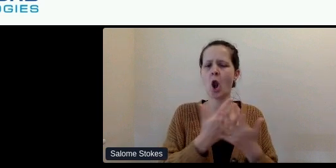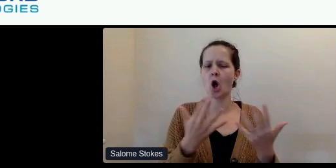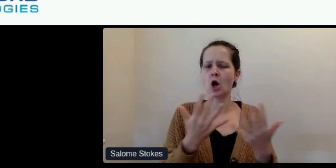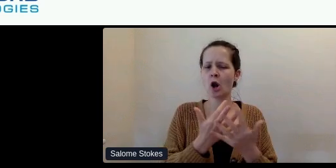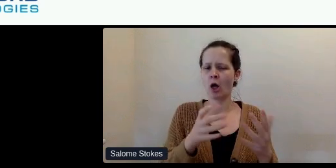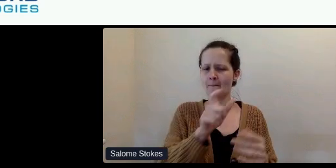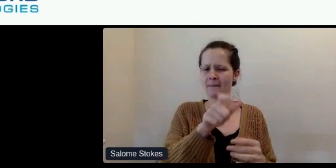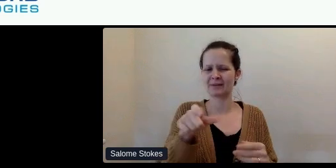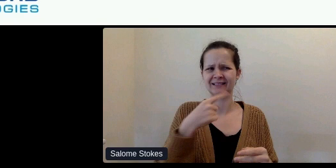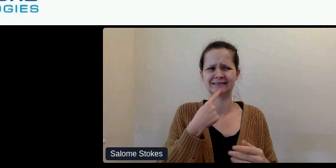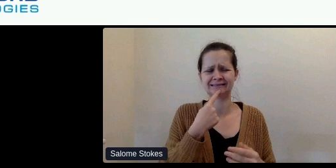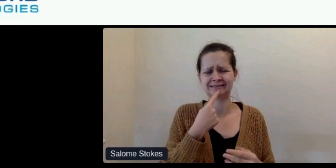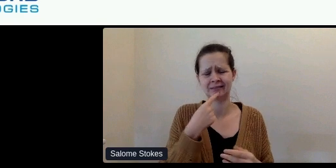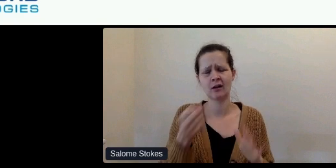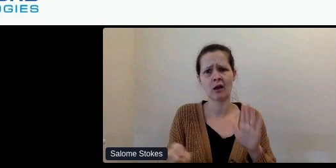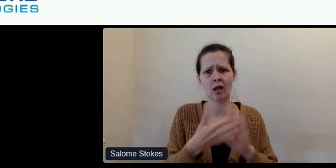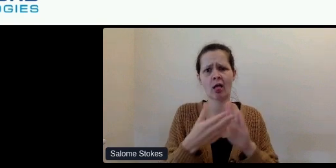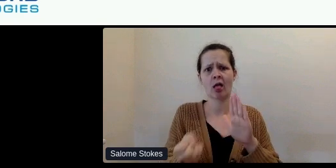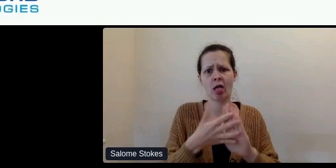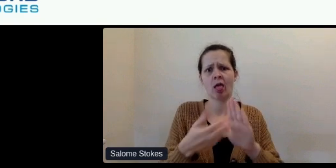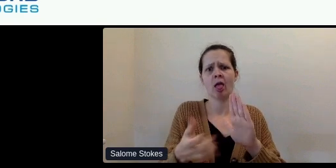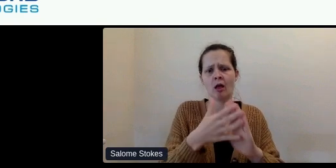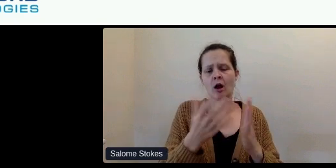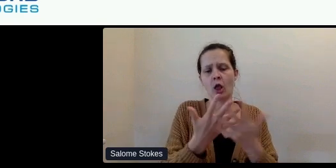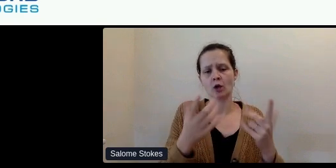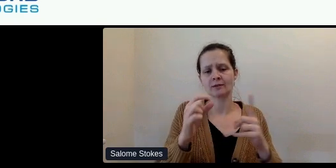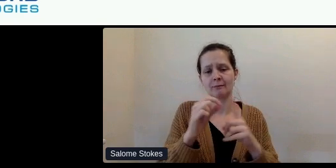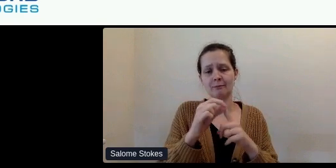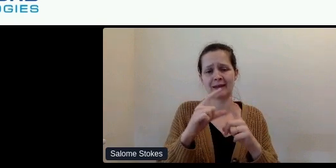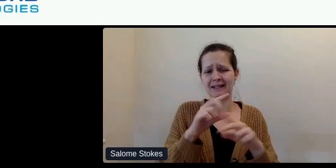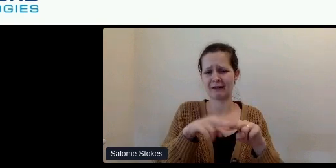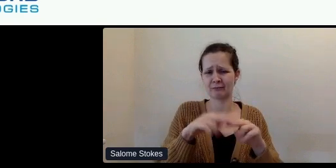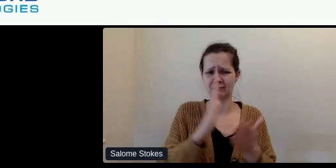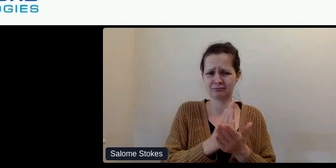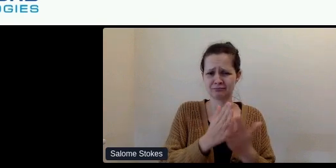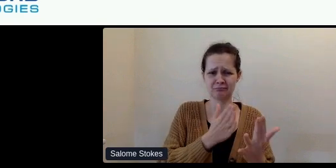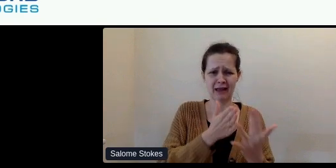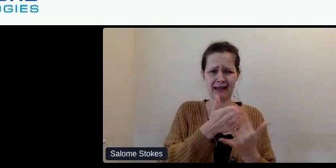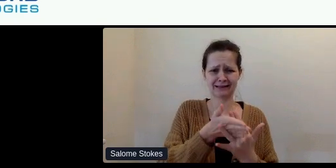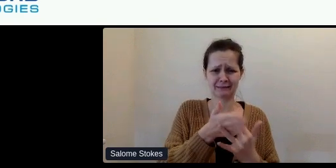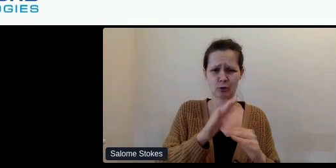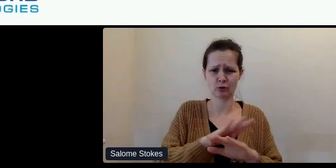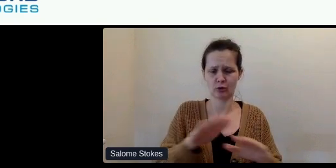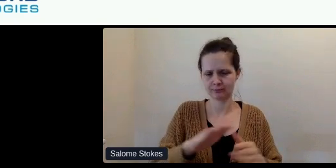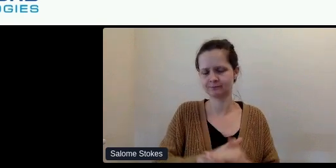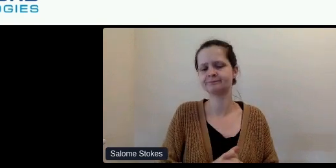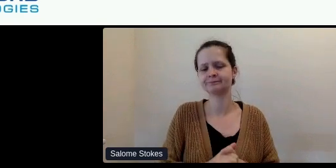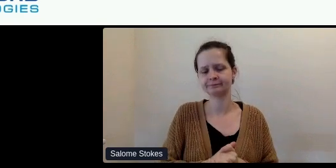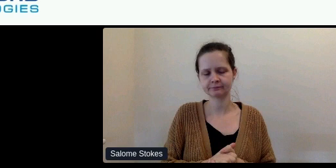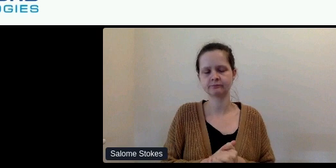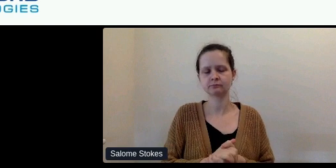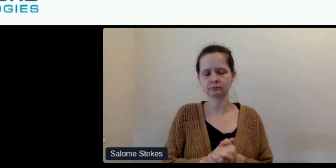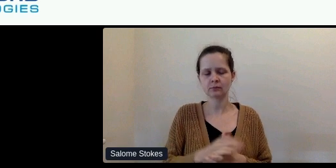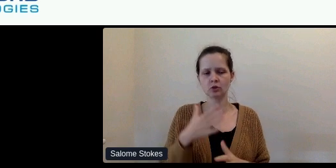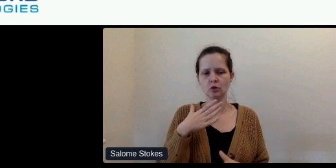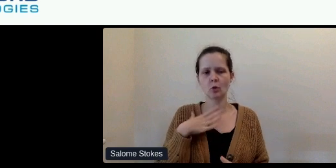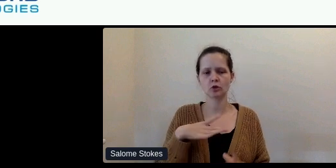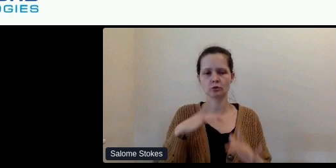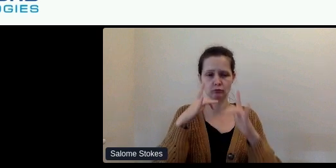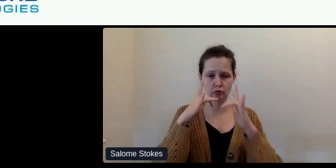lot of PDFs. They're not sure whether or not they're accessible. You want to test those PDFs against various different